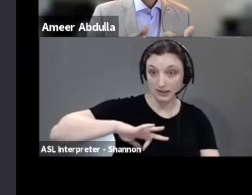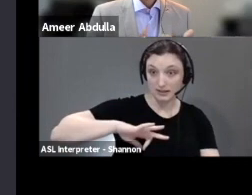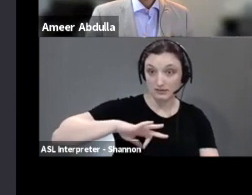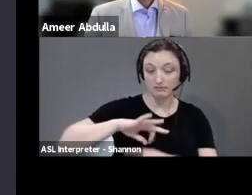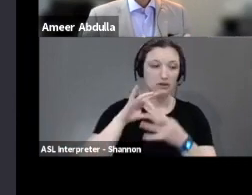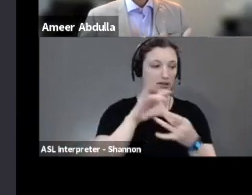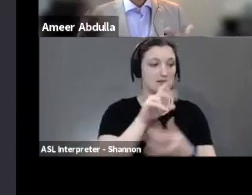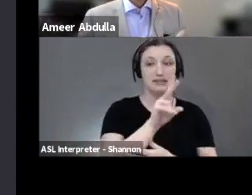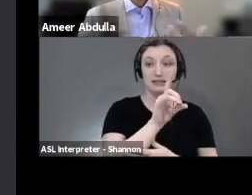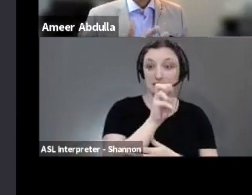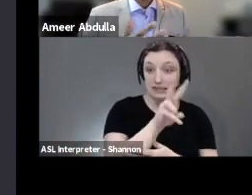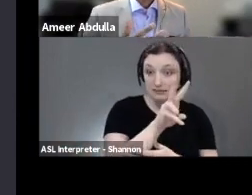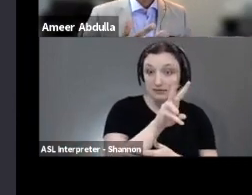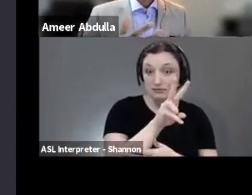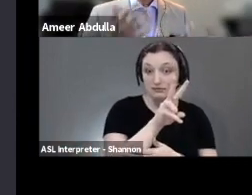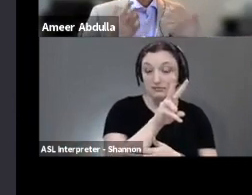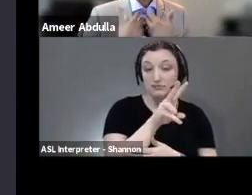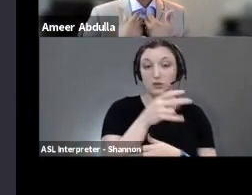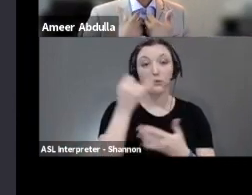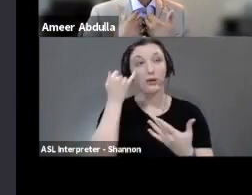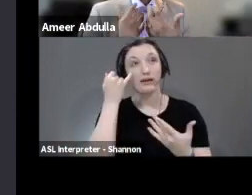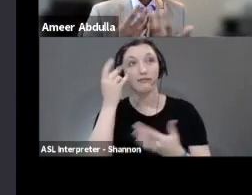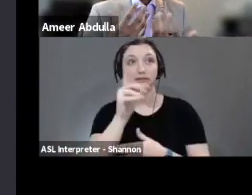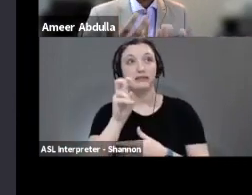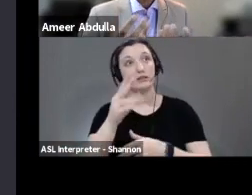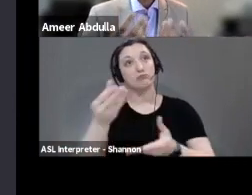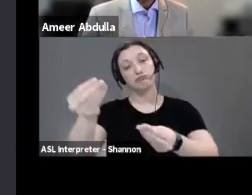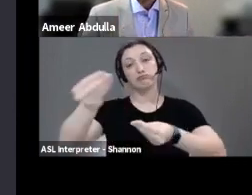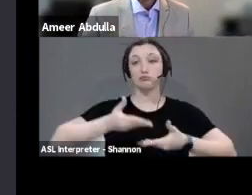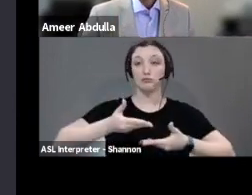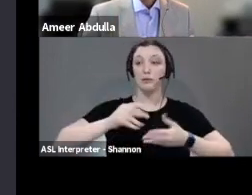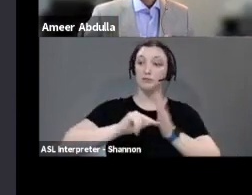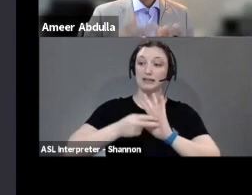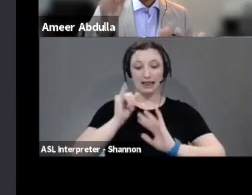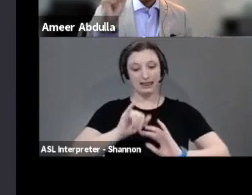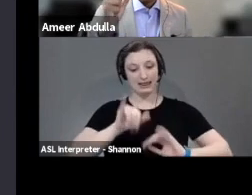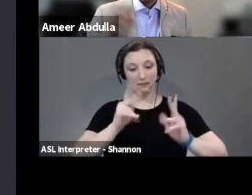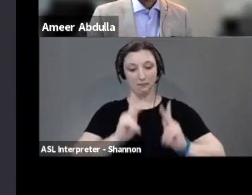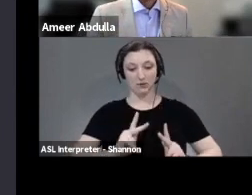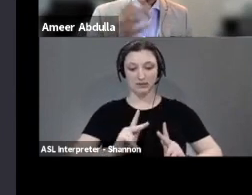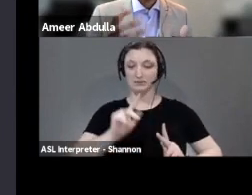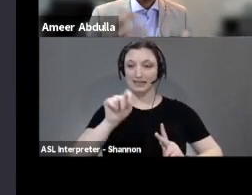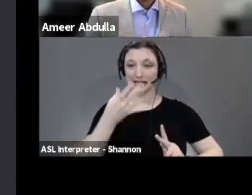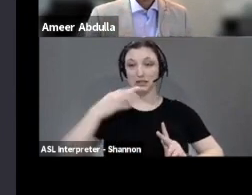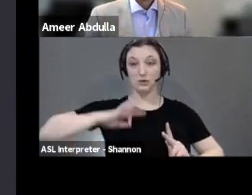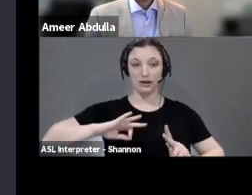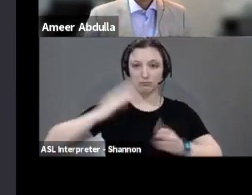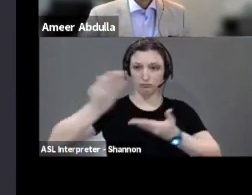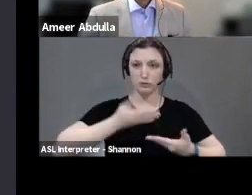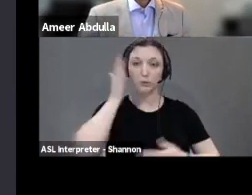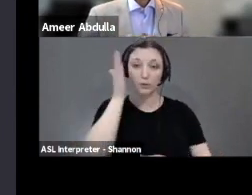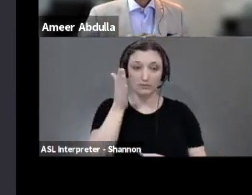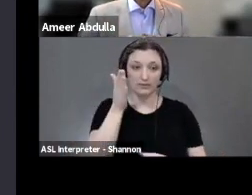credit regime where if you receive a dividend, the individual gets a dividend tax credit, and that is a fixed number. So there's some benefits on